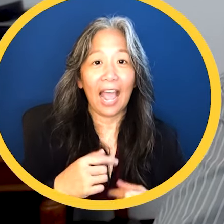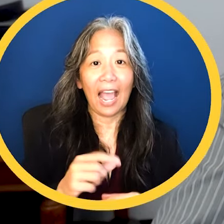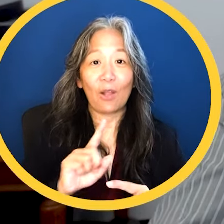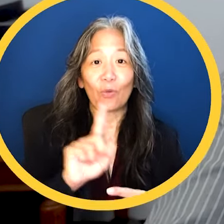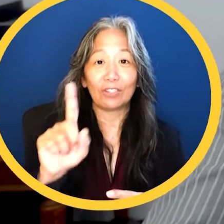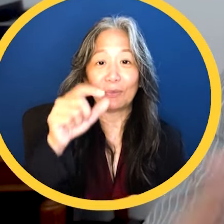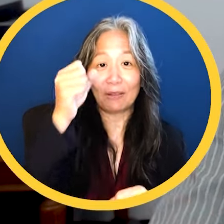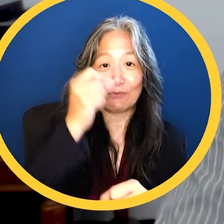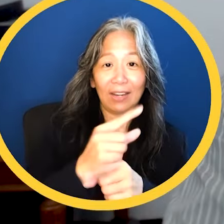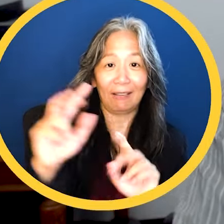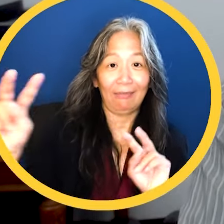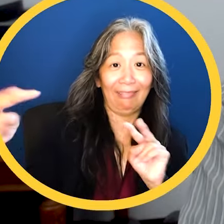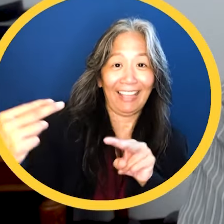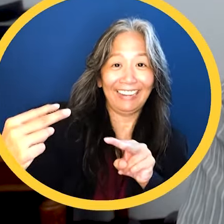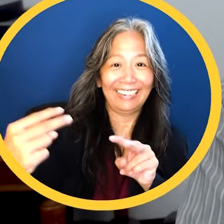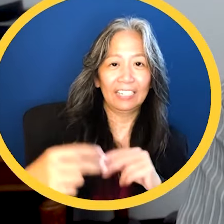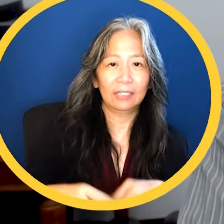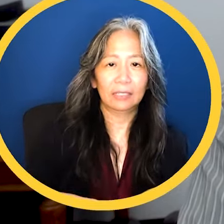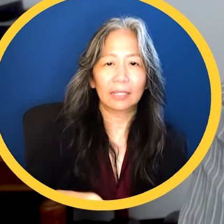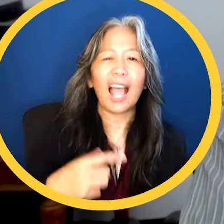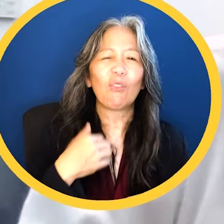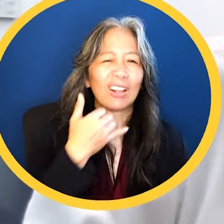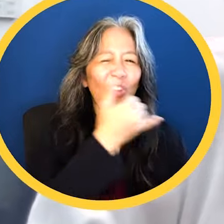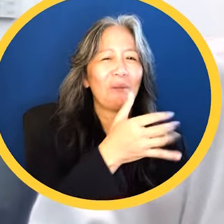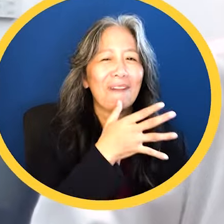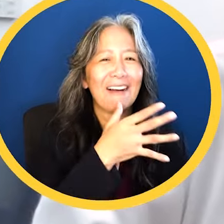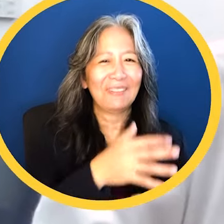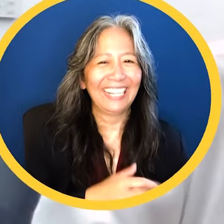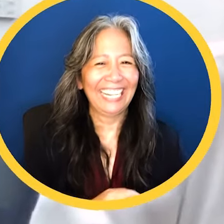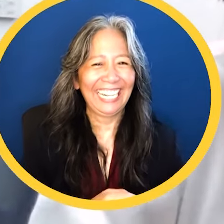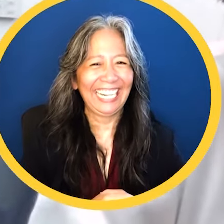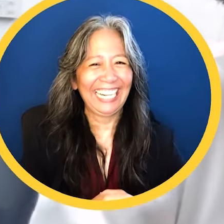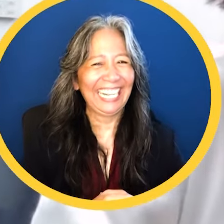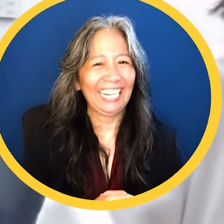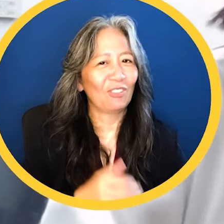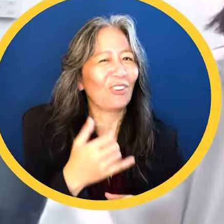looked at my brother. My brother looked at me. All right, let's call mom.